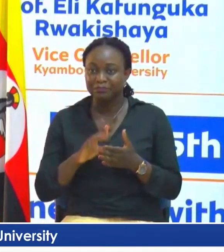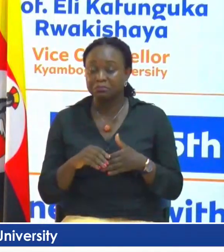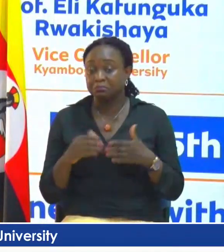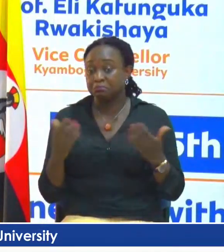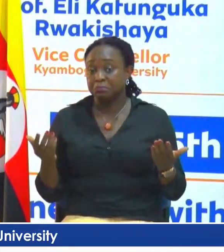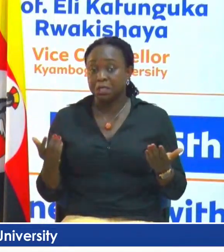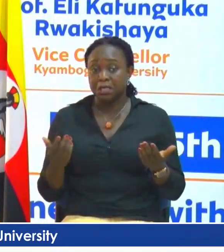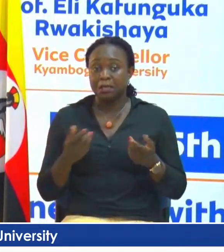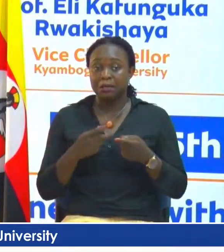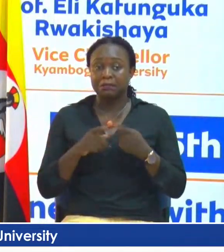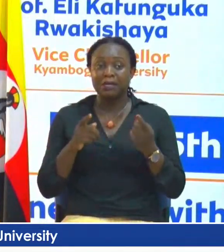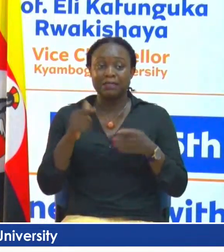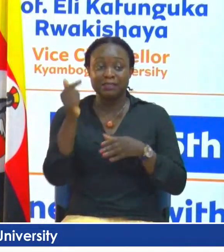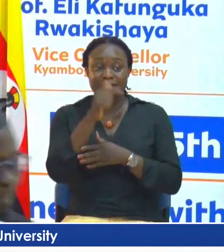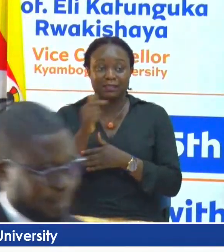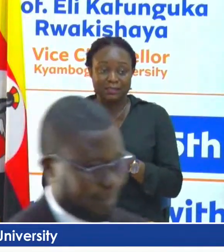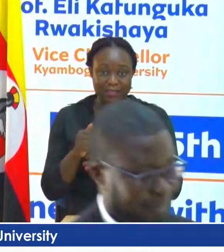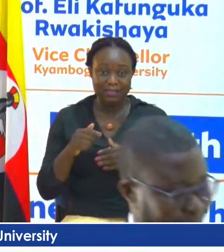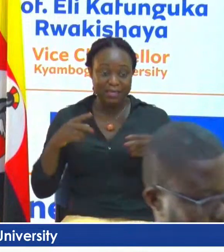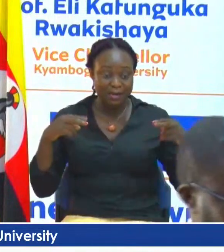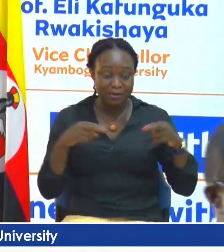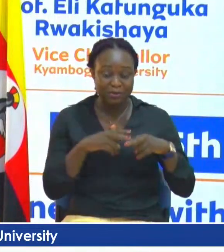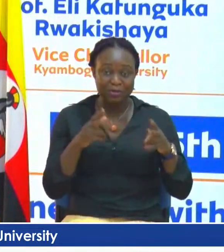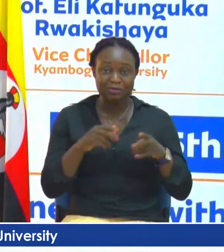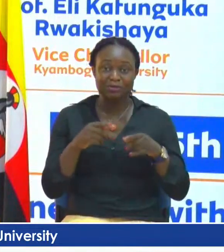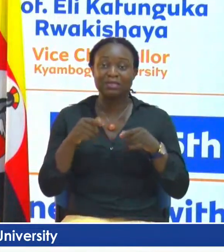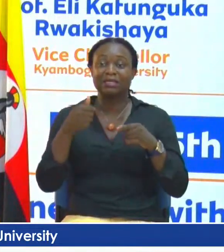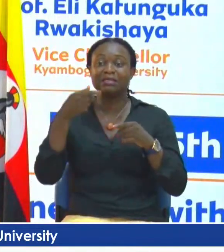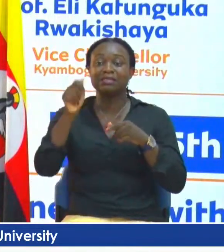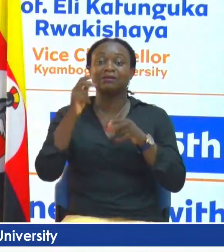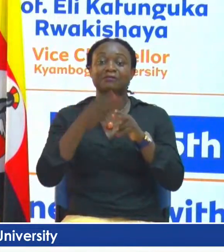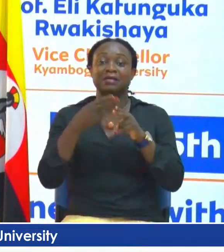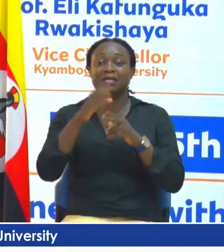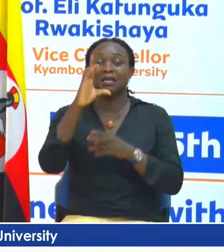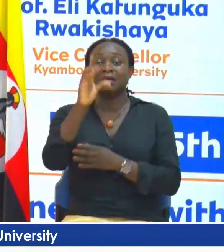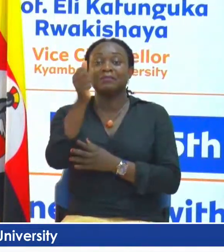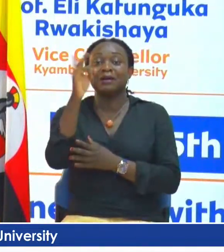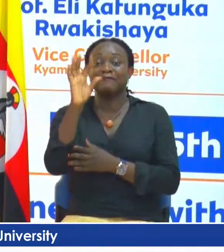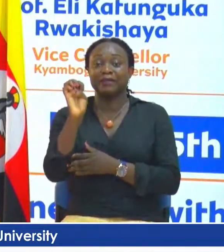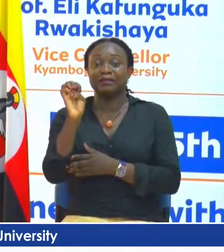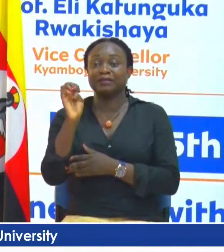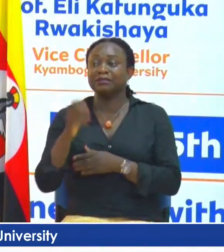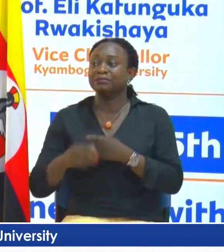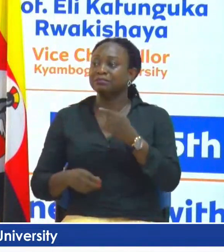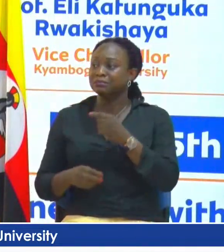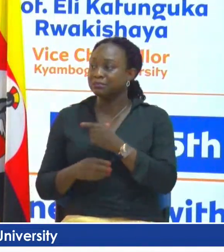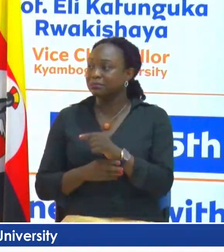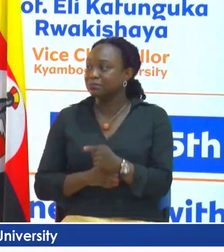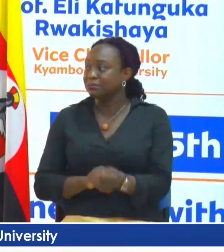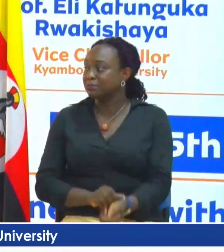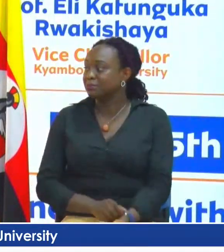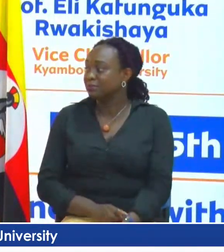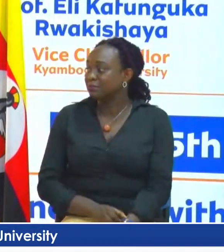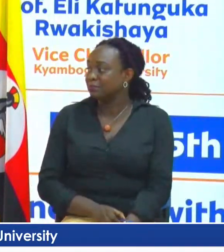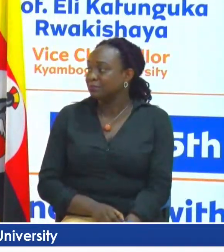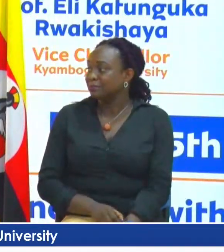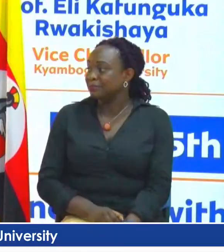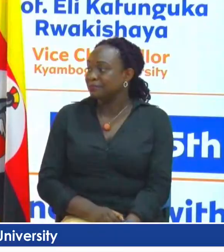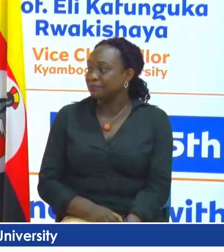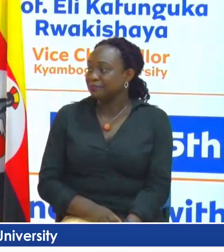them, what we all know as a restaurant is called cafe. And for me, I knew. Have something? Okay.